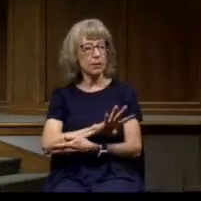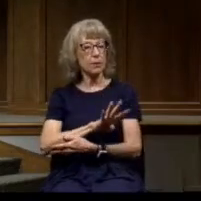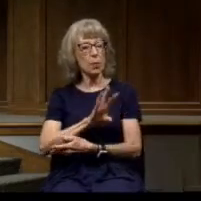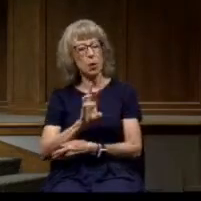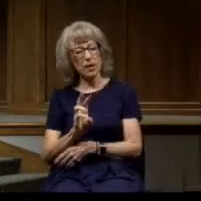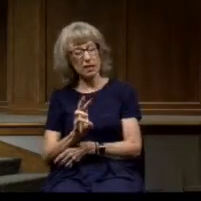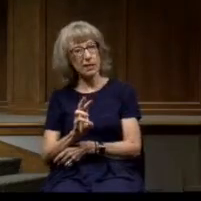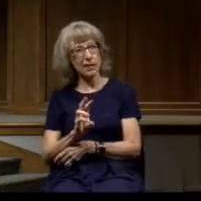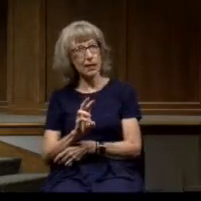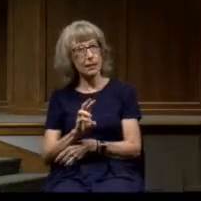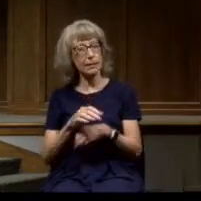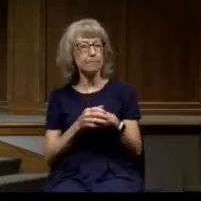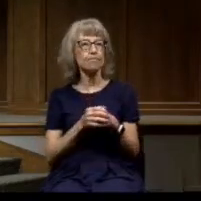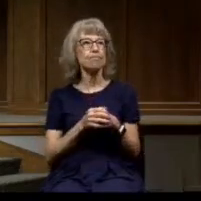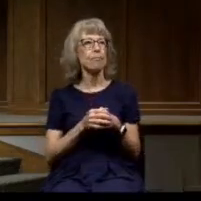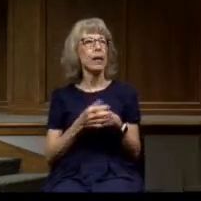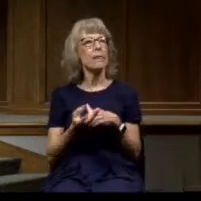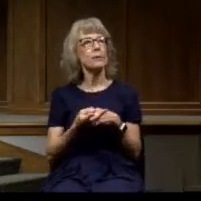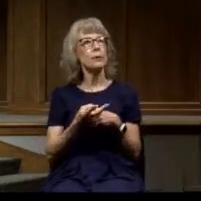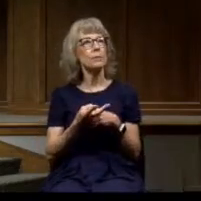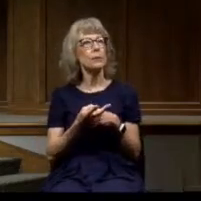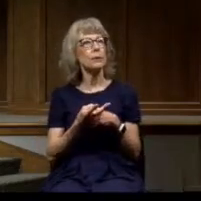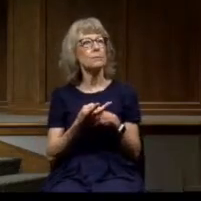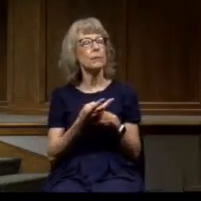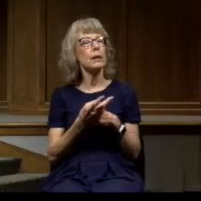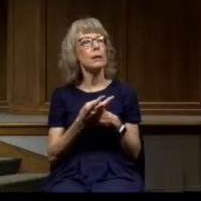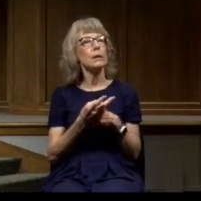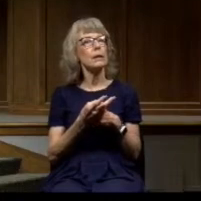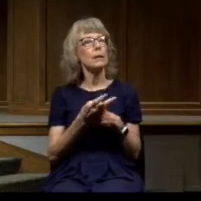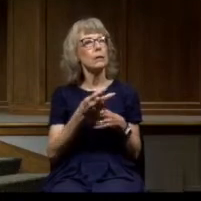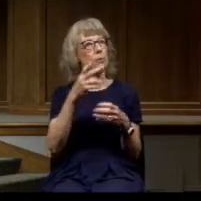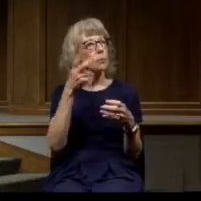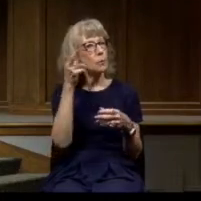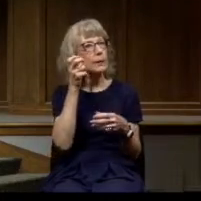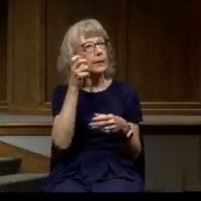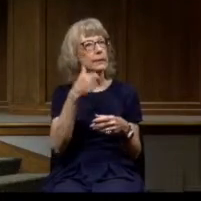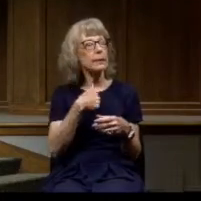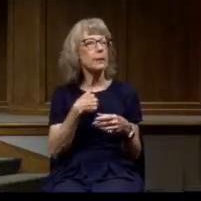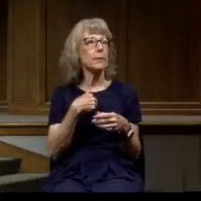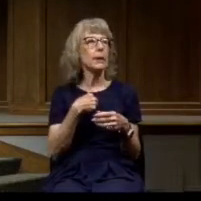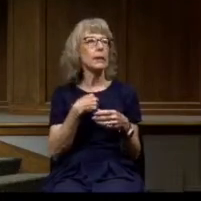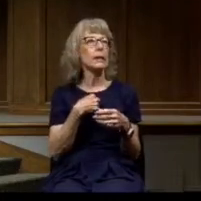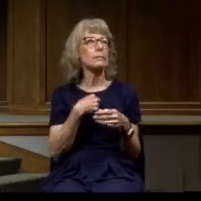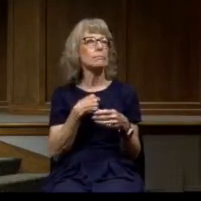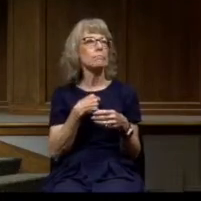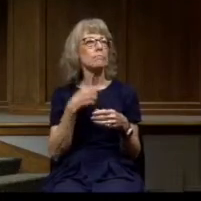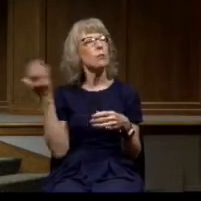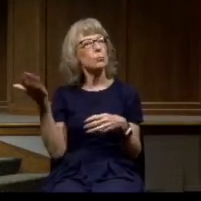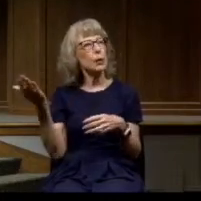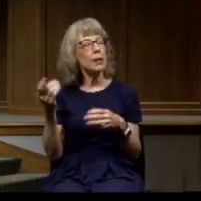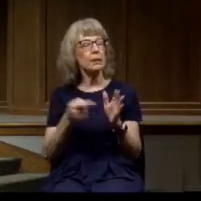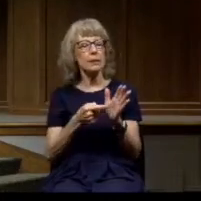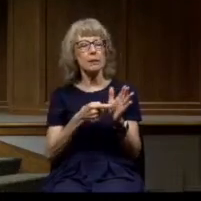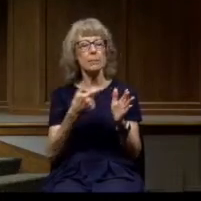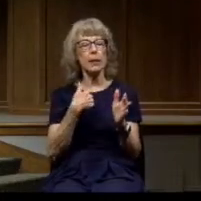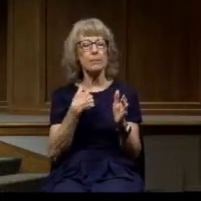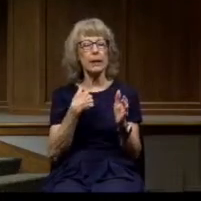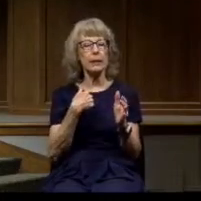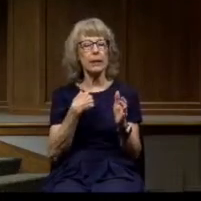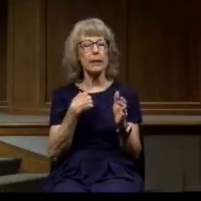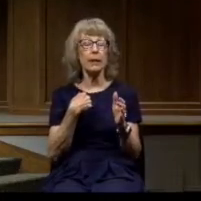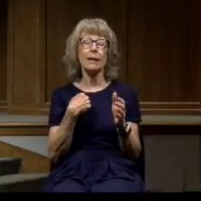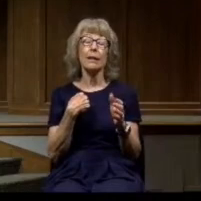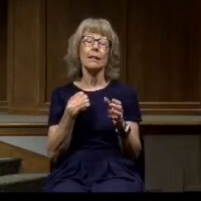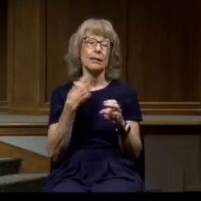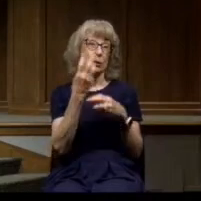preach. And sometimes when I preached, I would say things like, being a Christian's hard. We have to be countercultural. And then at home, they would say, Dad, what are you talking